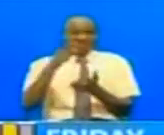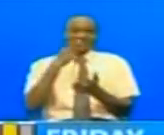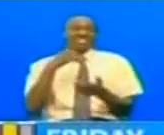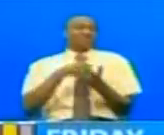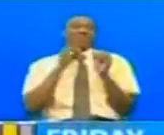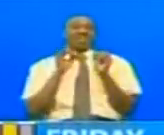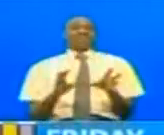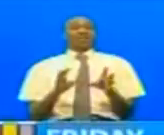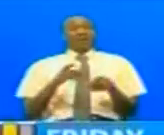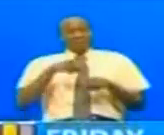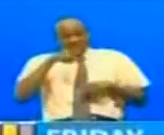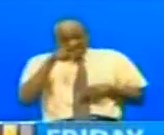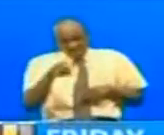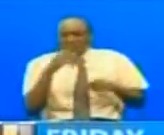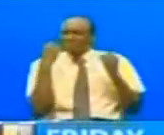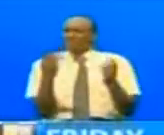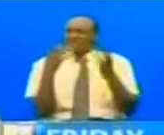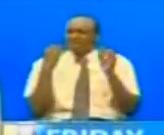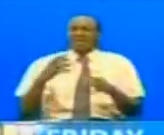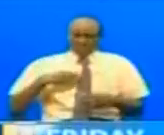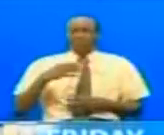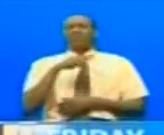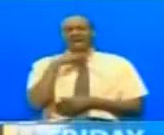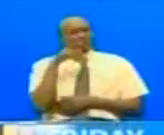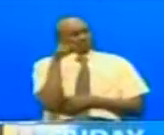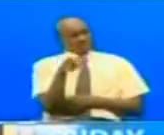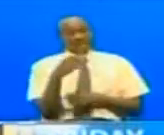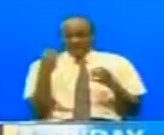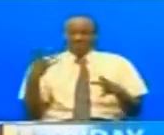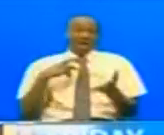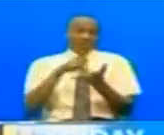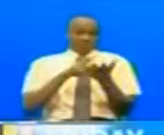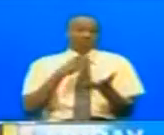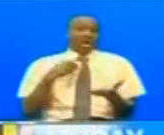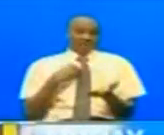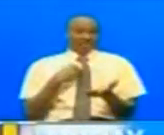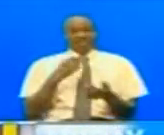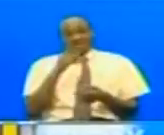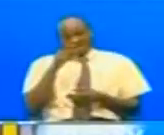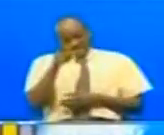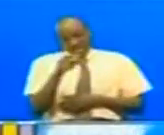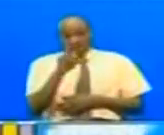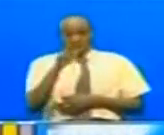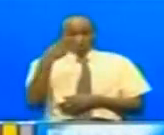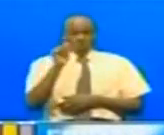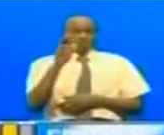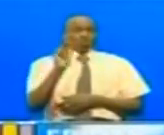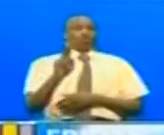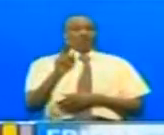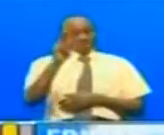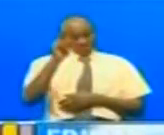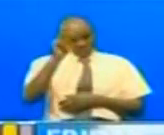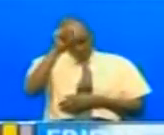from his factory has killed dozens and poisoned hundreds in the village of Owino Uhuru, situated next to